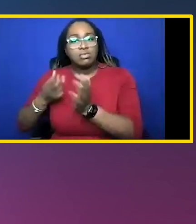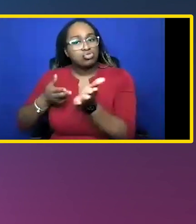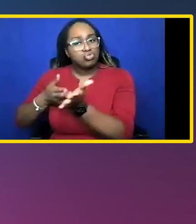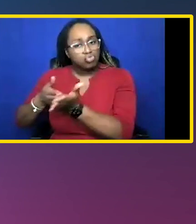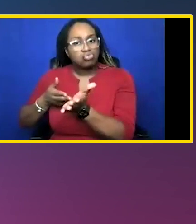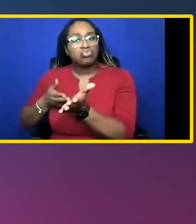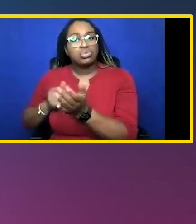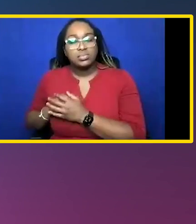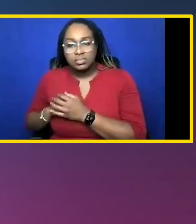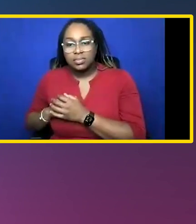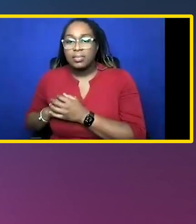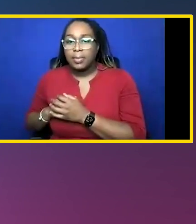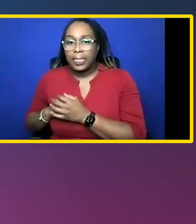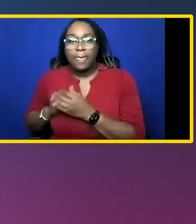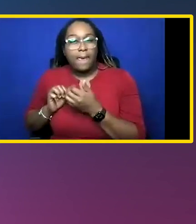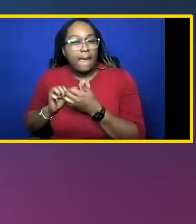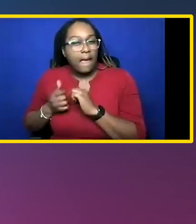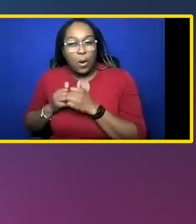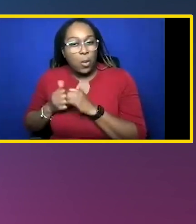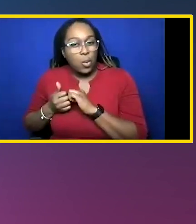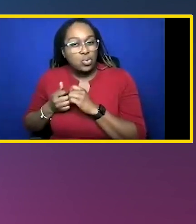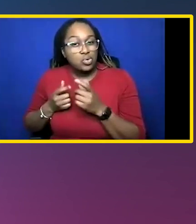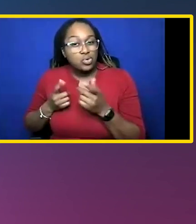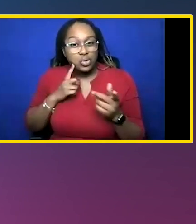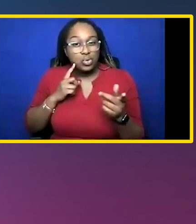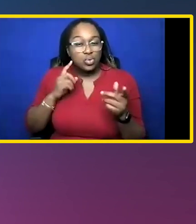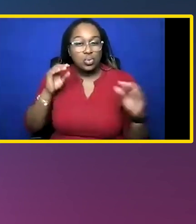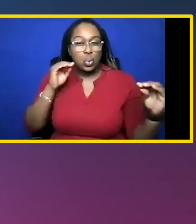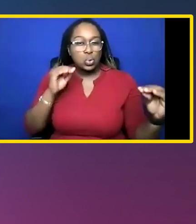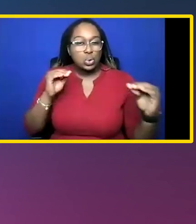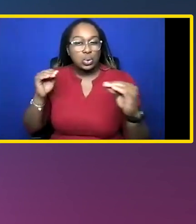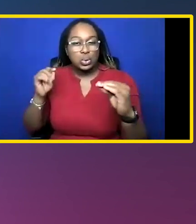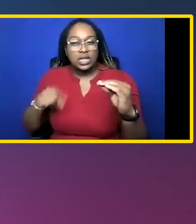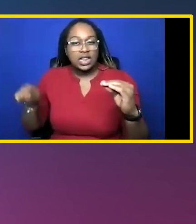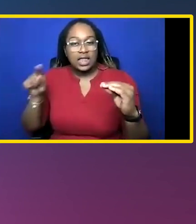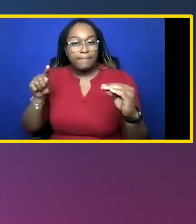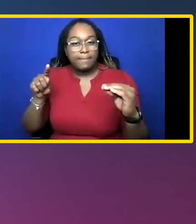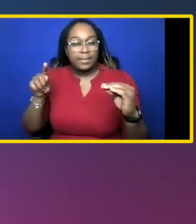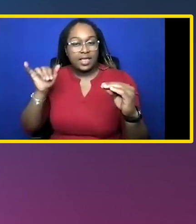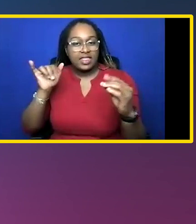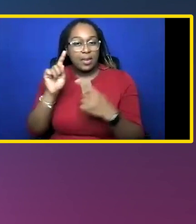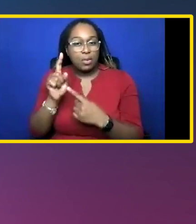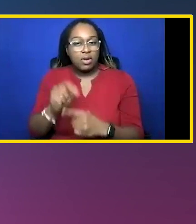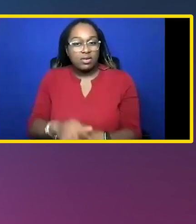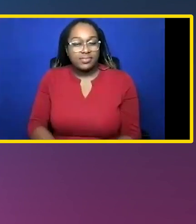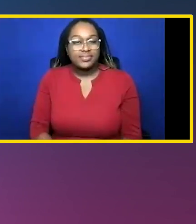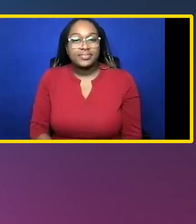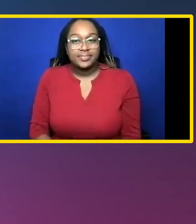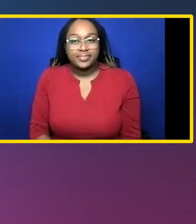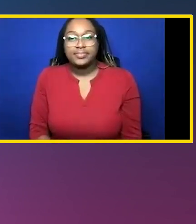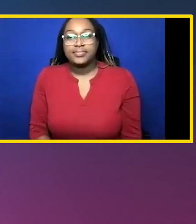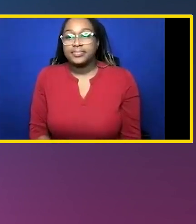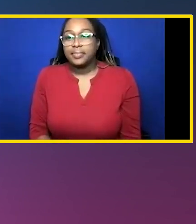truth. How would you coach them in those moments?